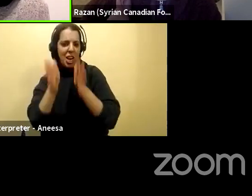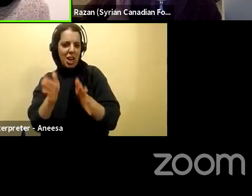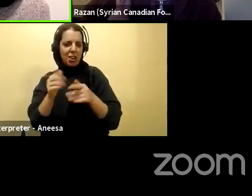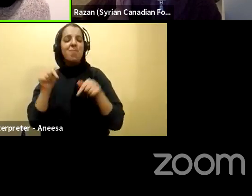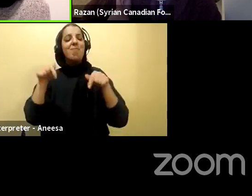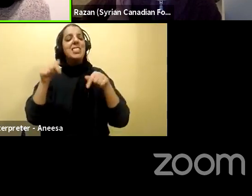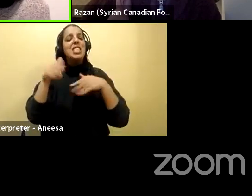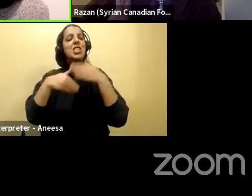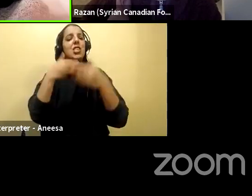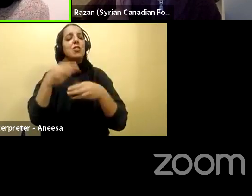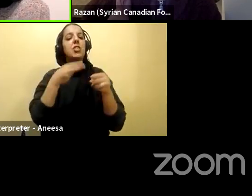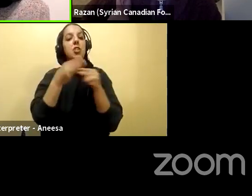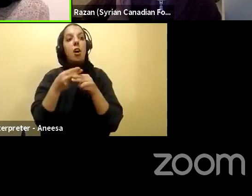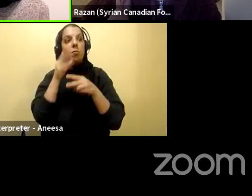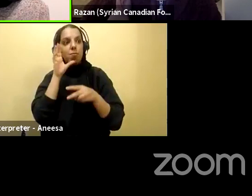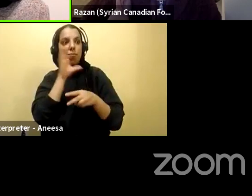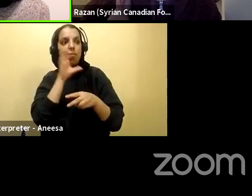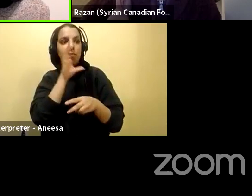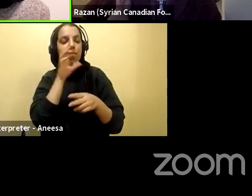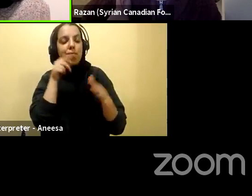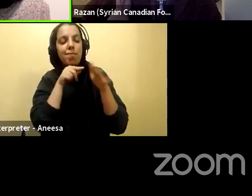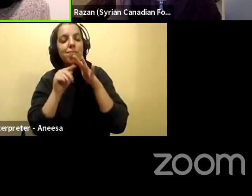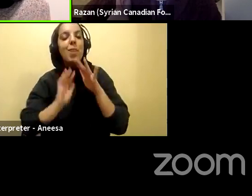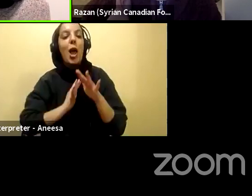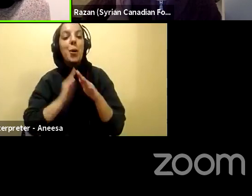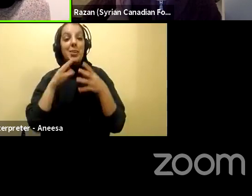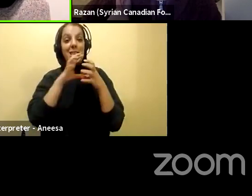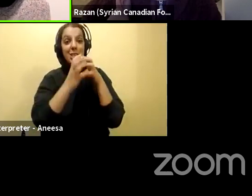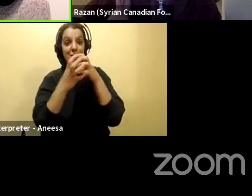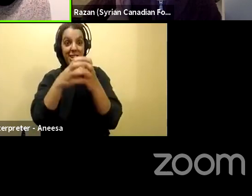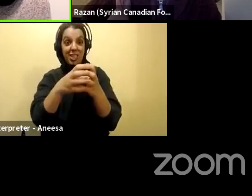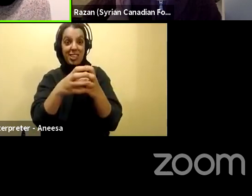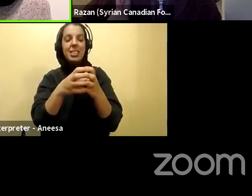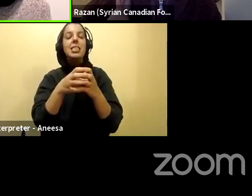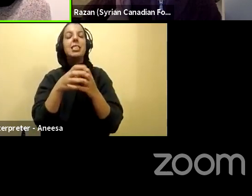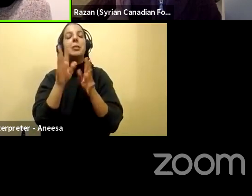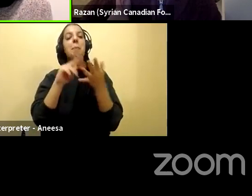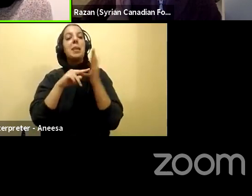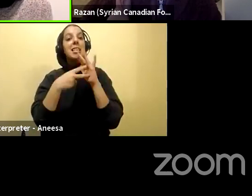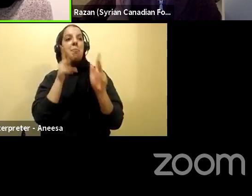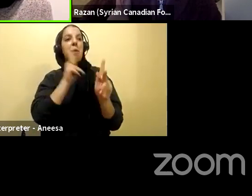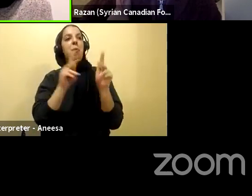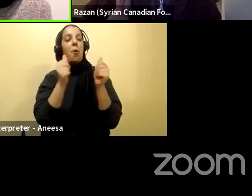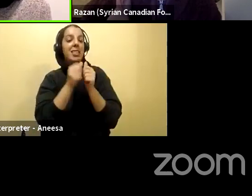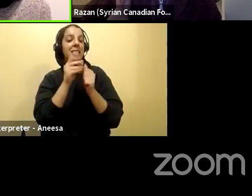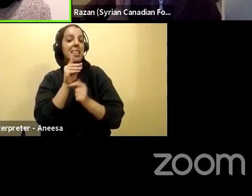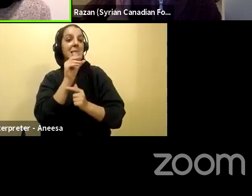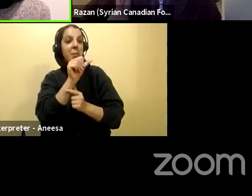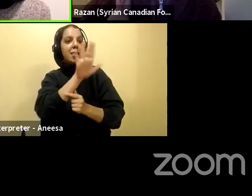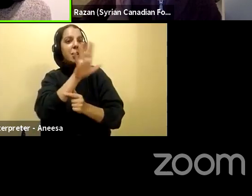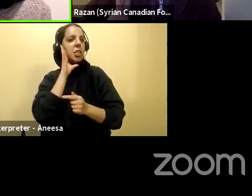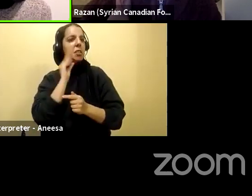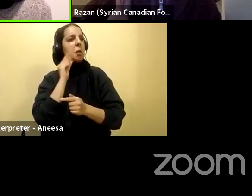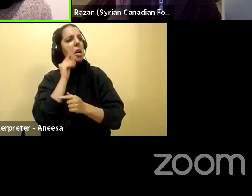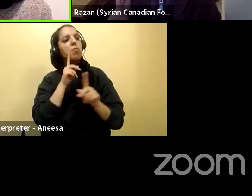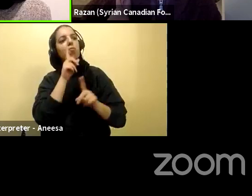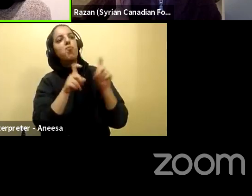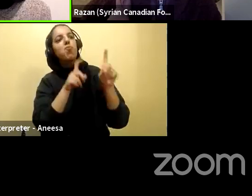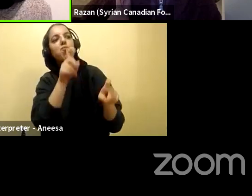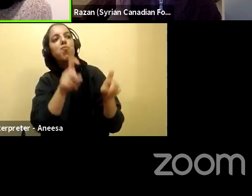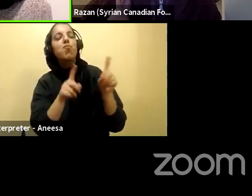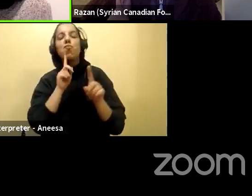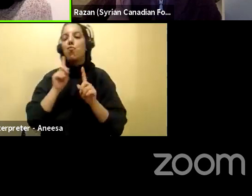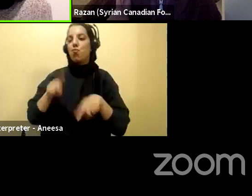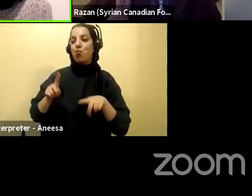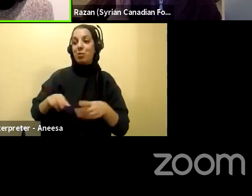series where we discuss the intersectional experiences of persons with disabilities. And what we do is we host disability activists from